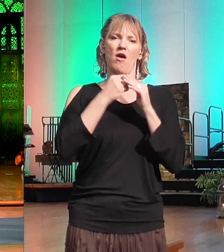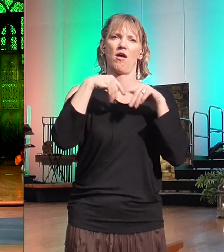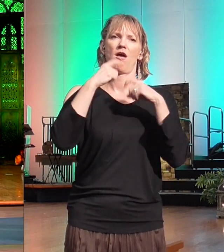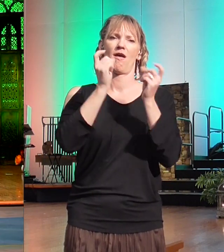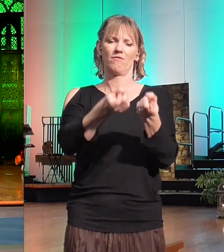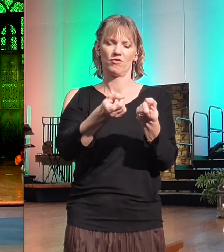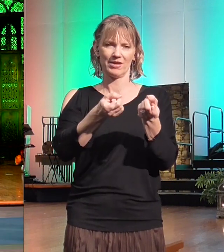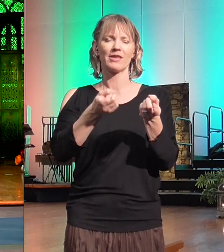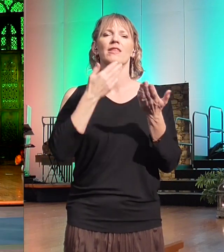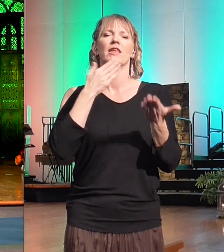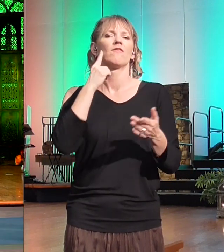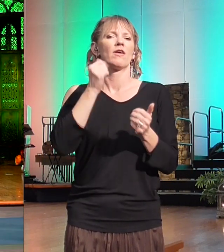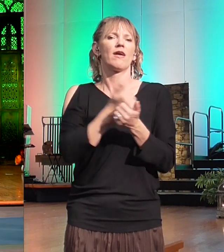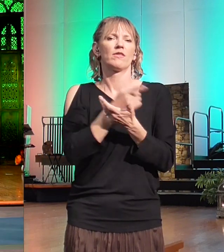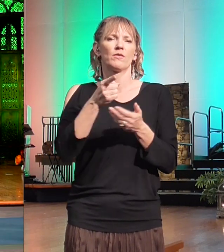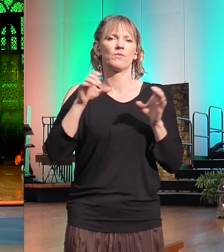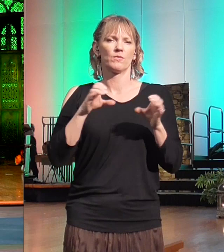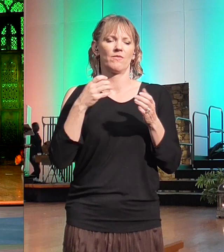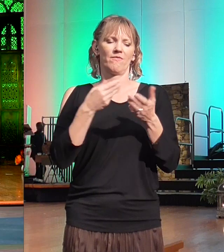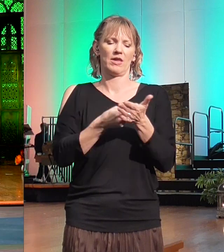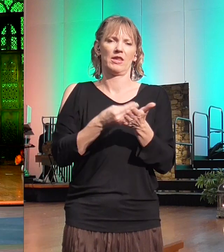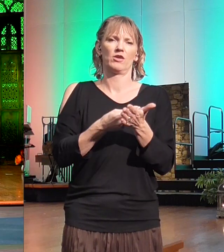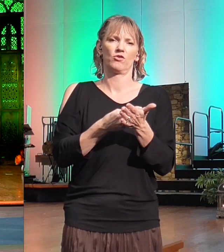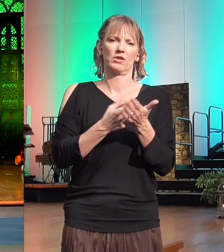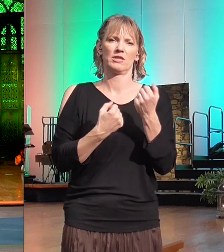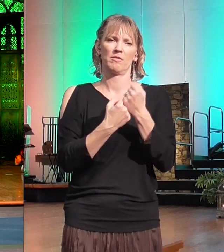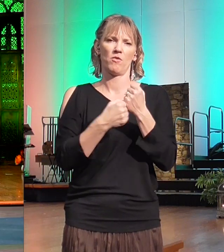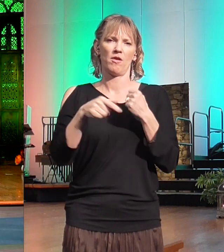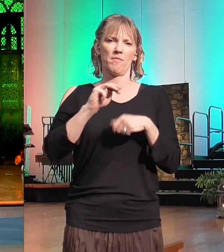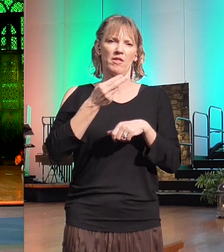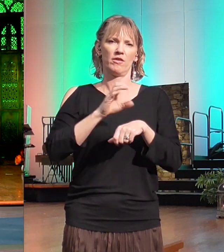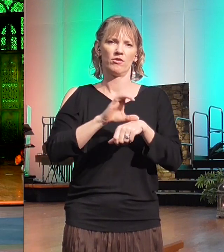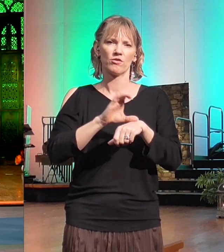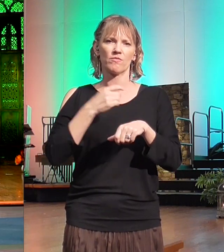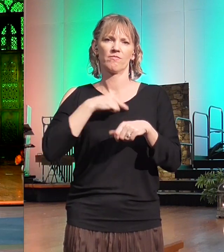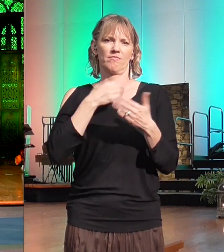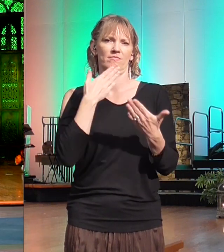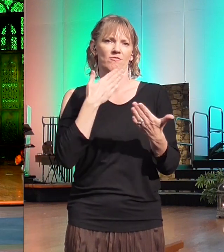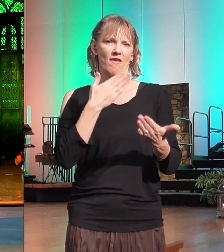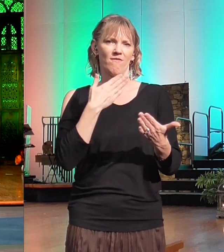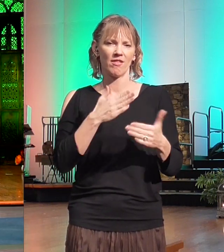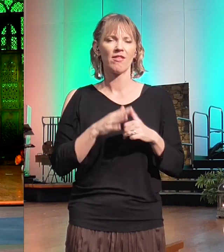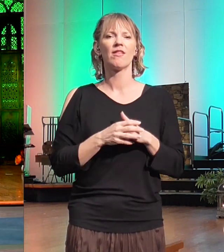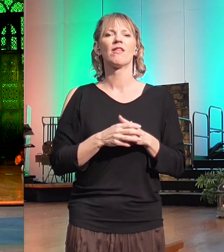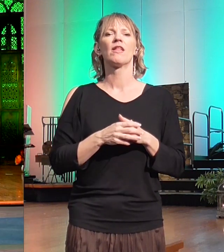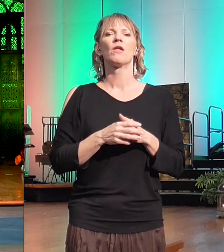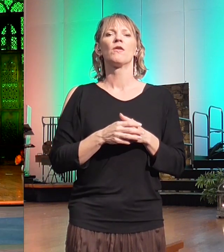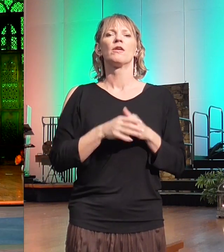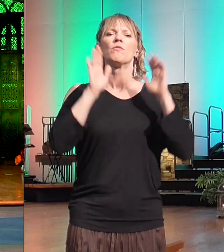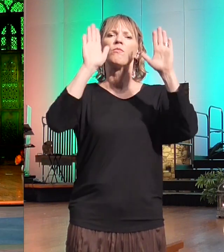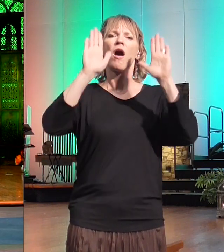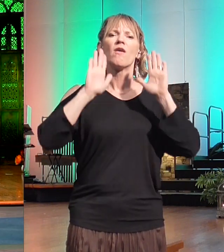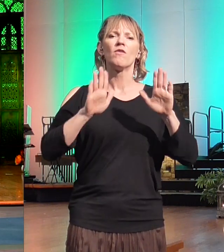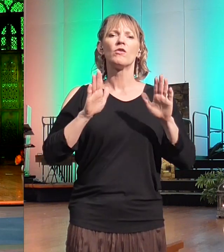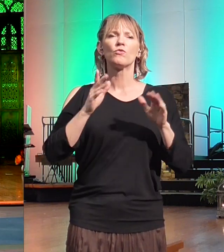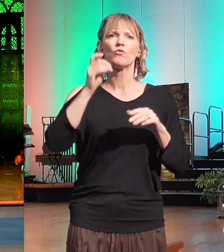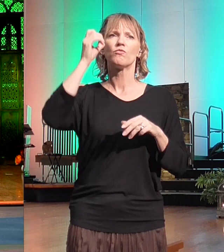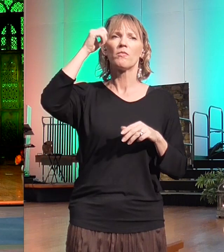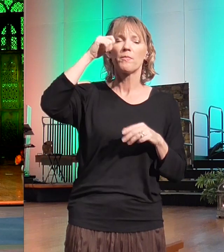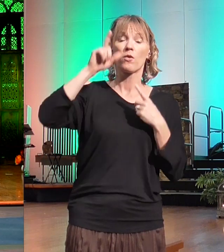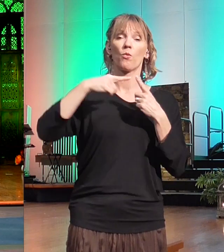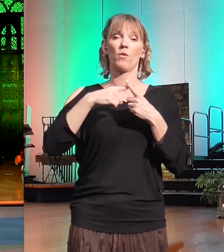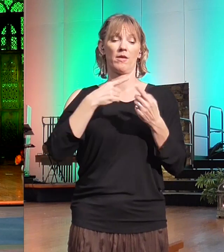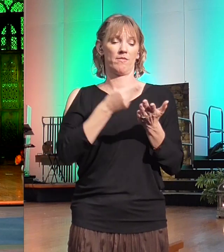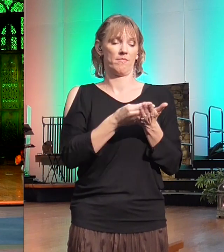do to financially support Mile High Church. We are so very grateful. And it's so wonderful to remember that when we give to